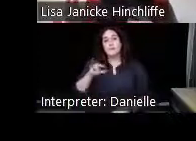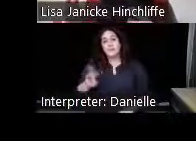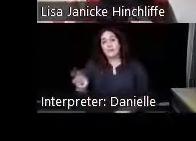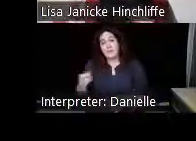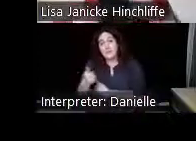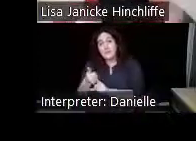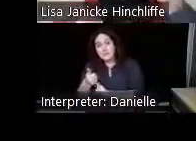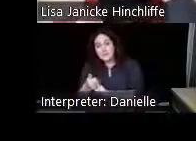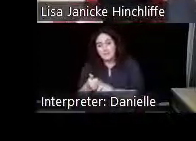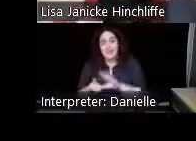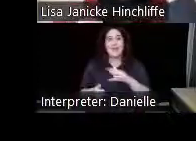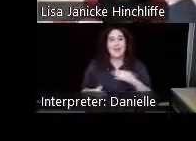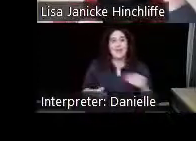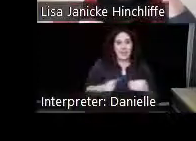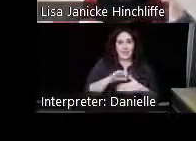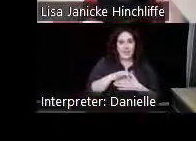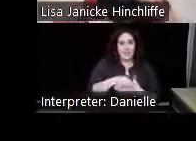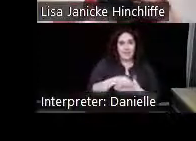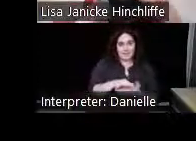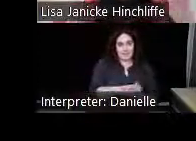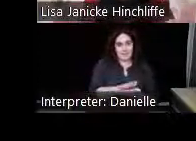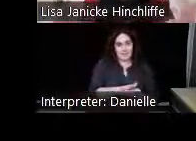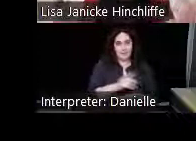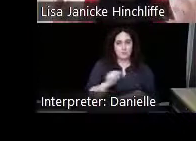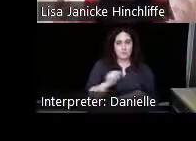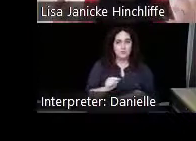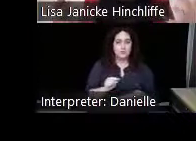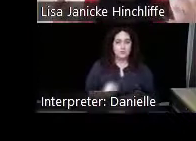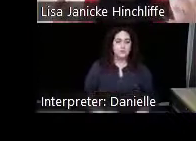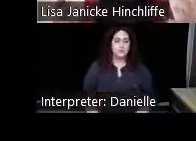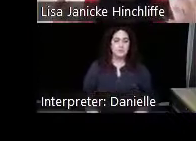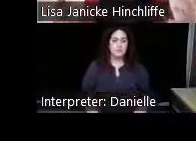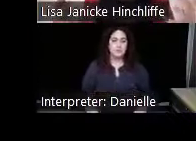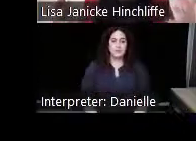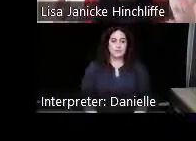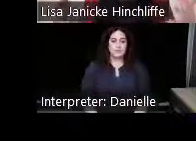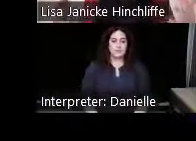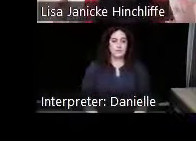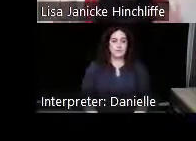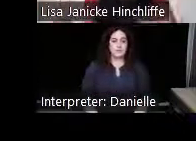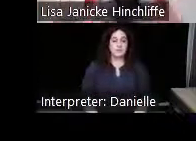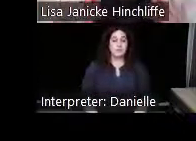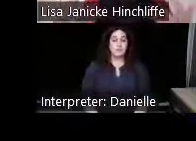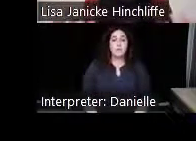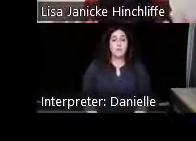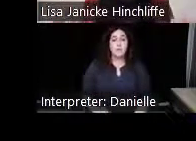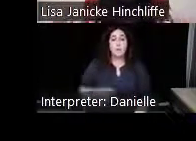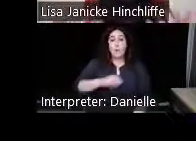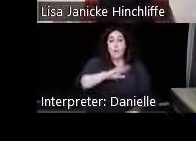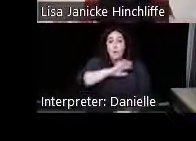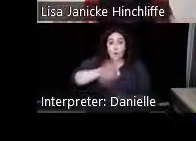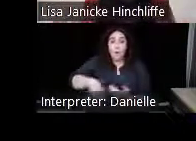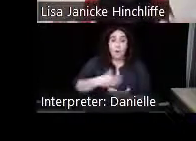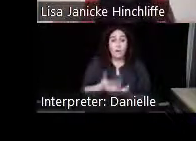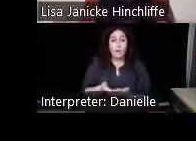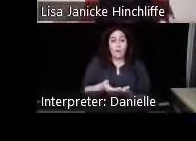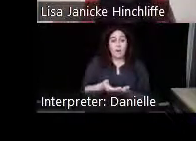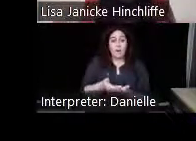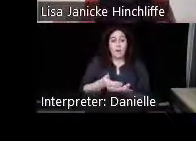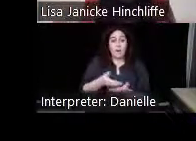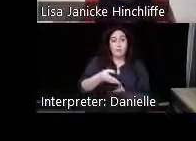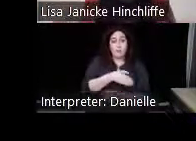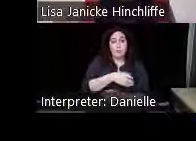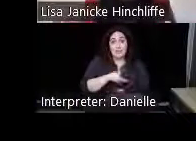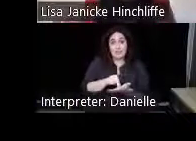the content? Because if we look at all the preprint servers that are hosted on the OSF